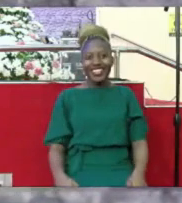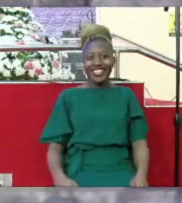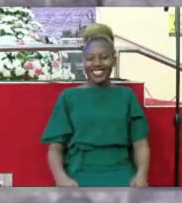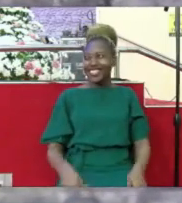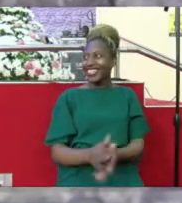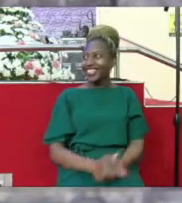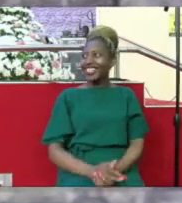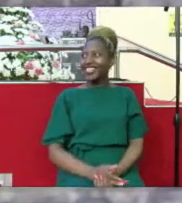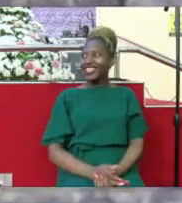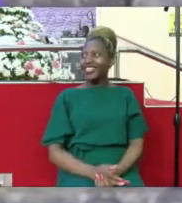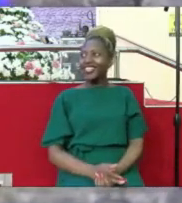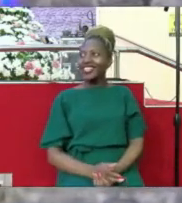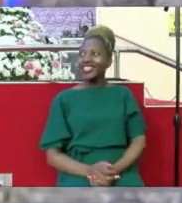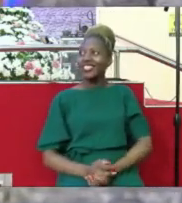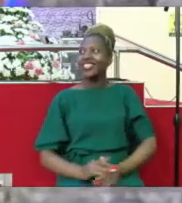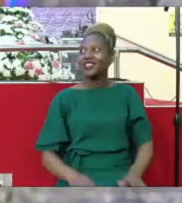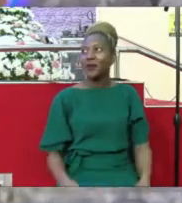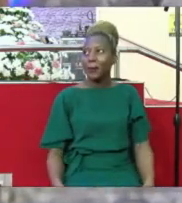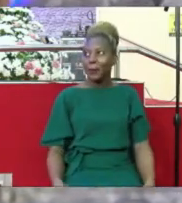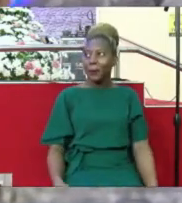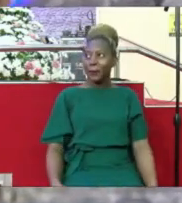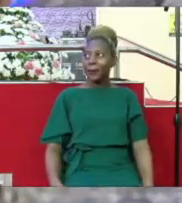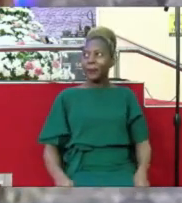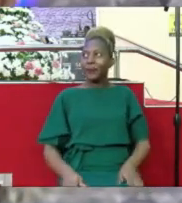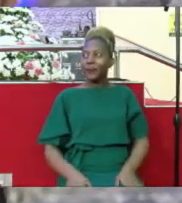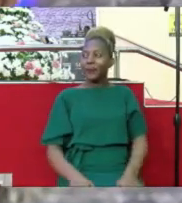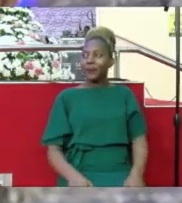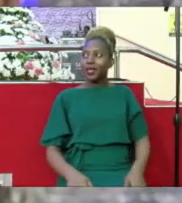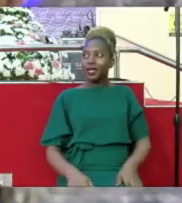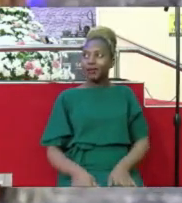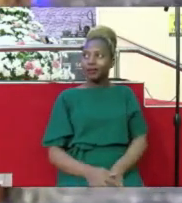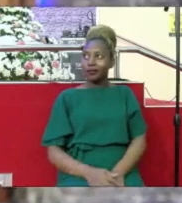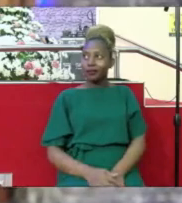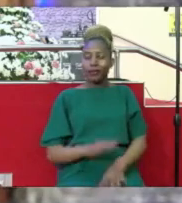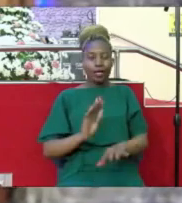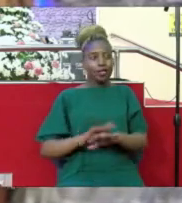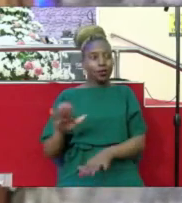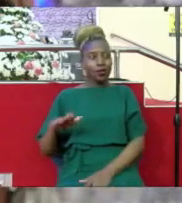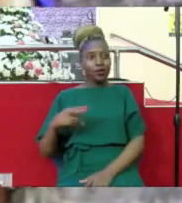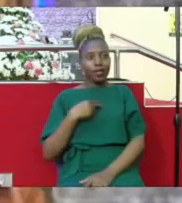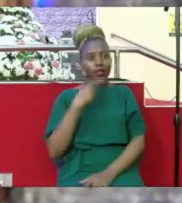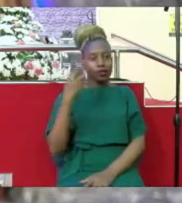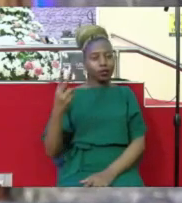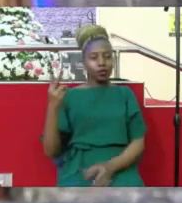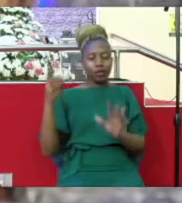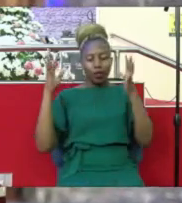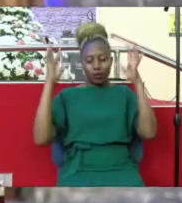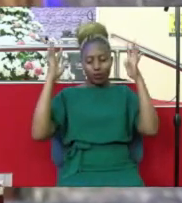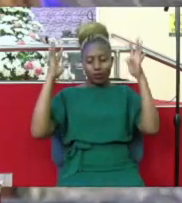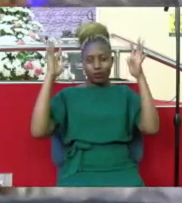I feel somebody just wants to burst forth and a well must break open. If that's a good place to shout and clap your hands, do it now.